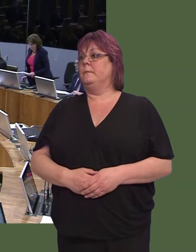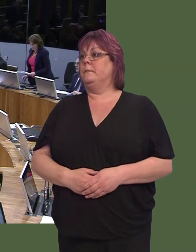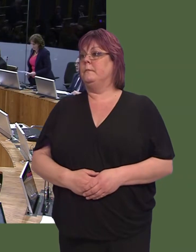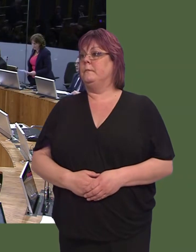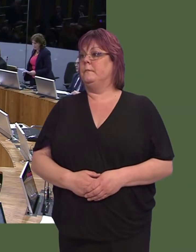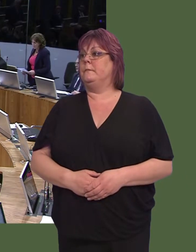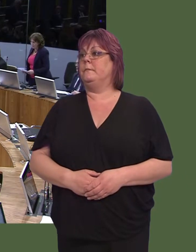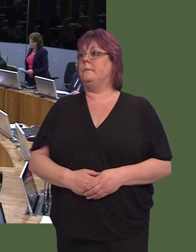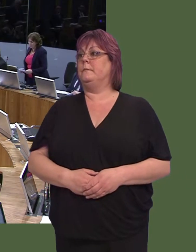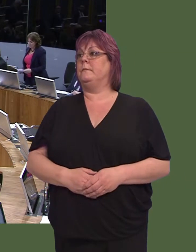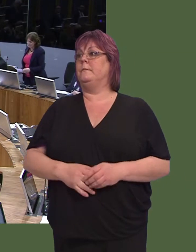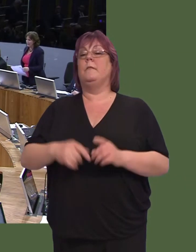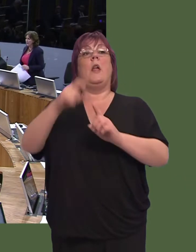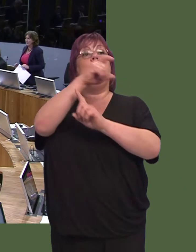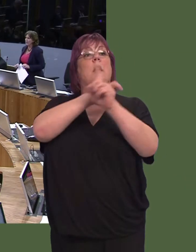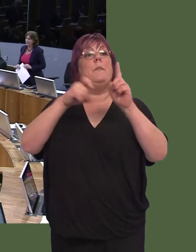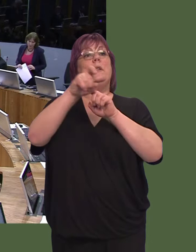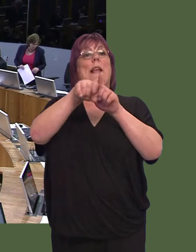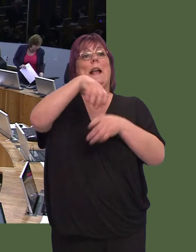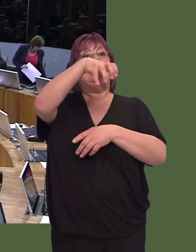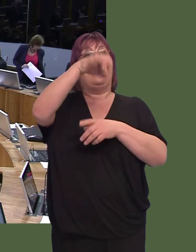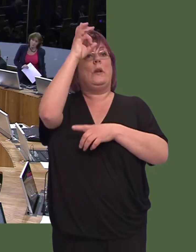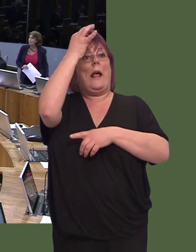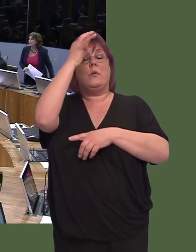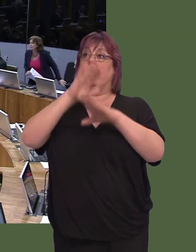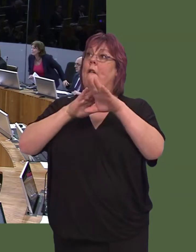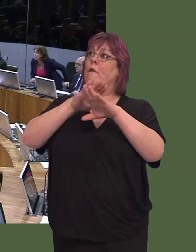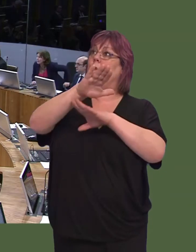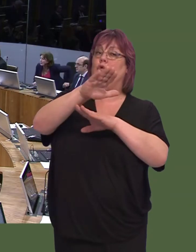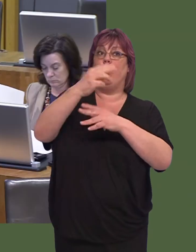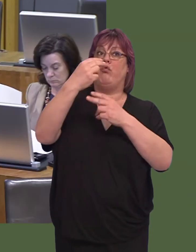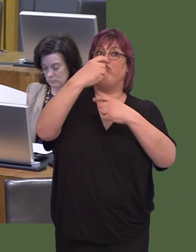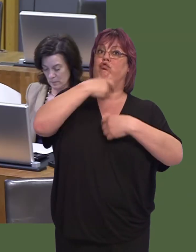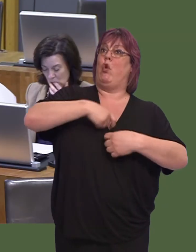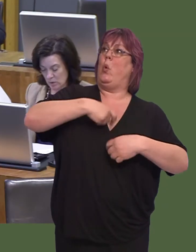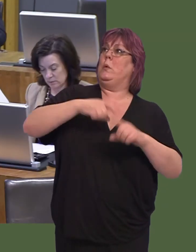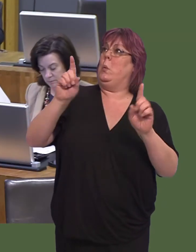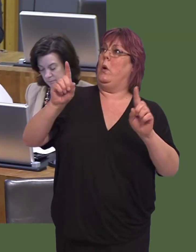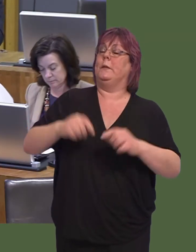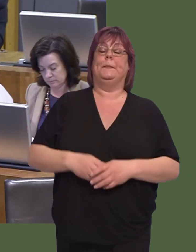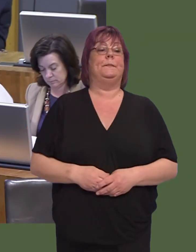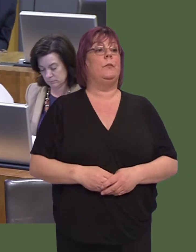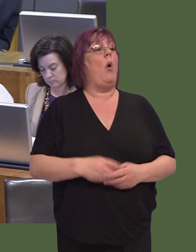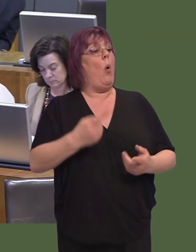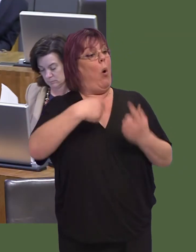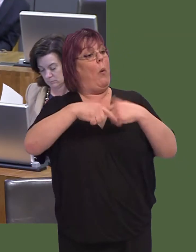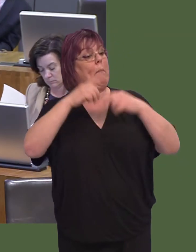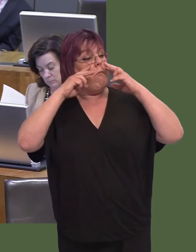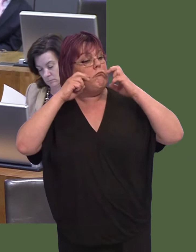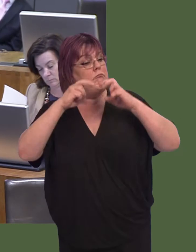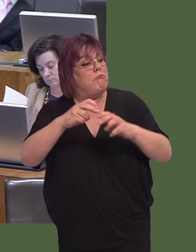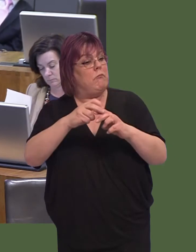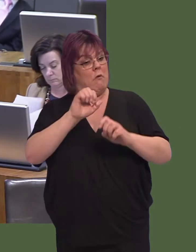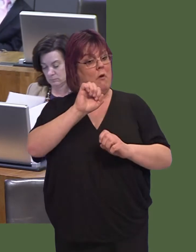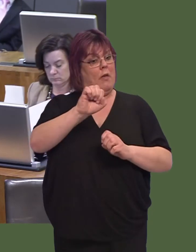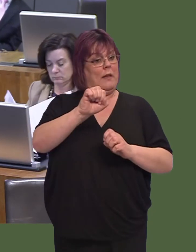make a statement on the future roles of community and town councils in Wales? Well, an independent review is looking at the future role of community and town councils and